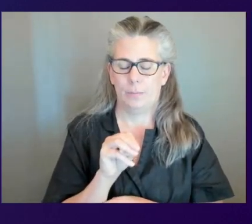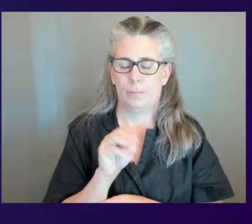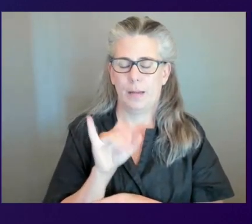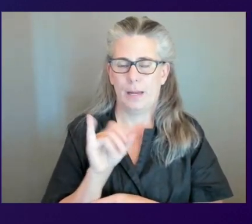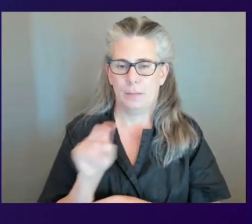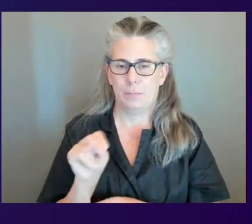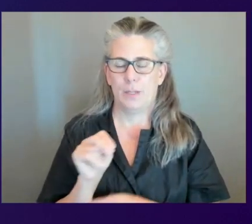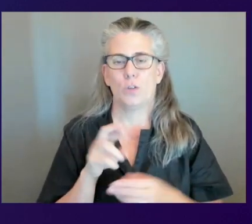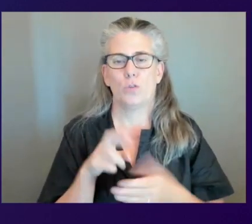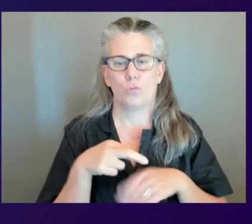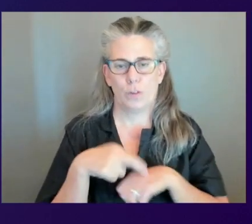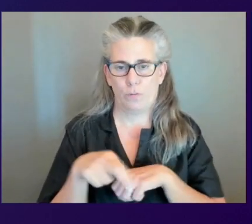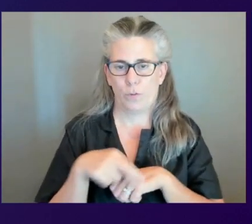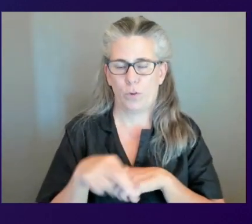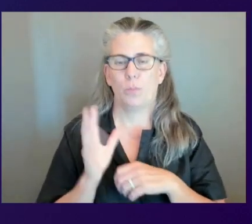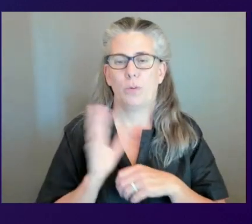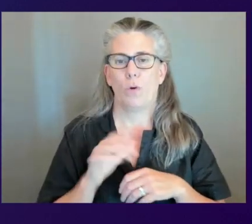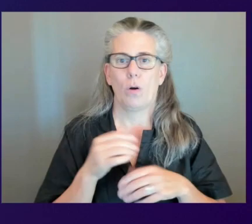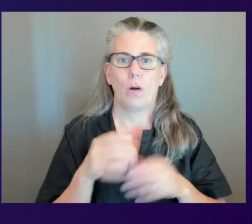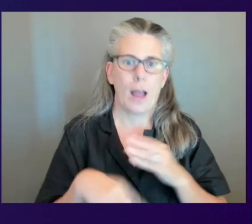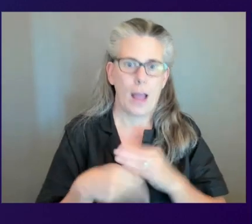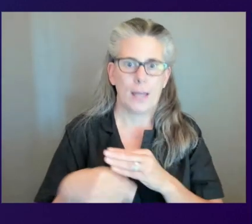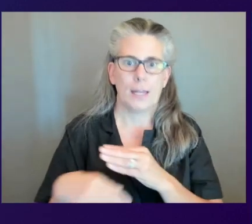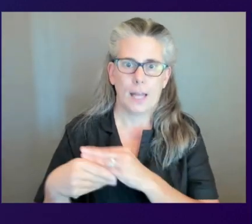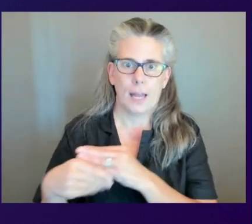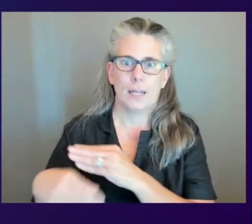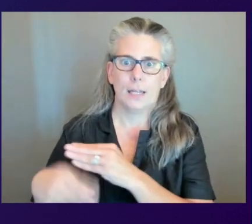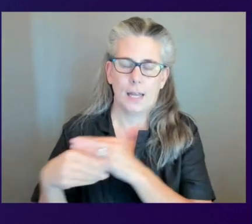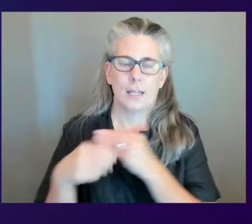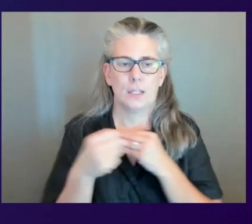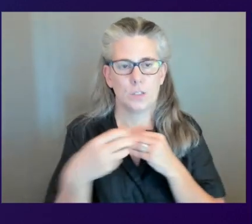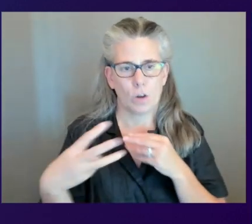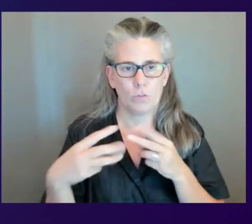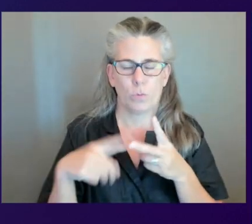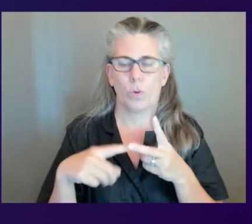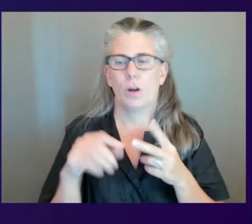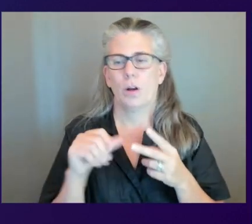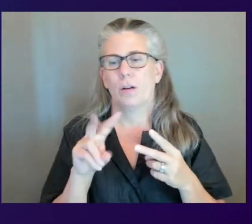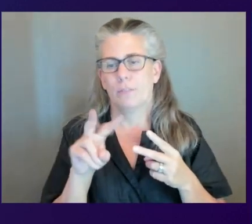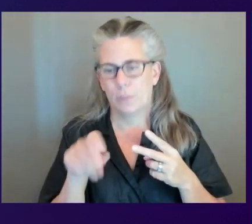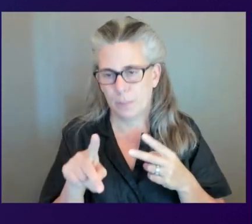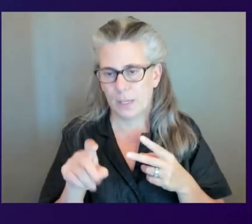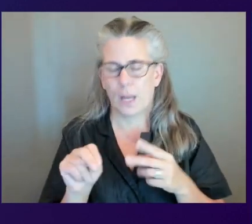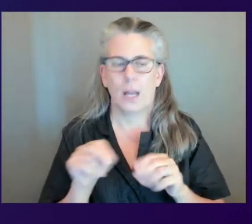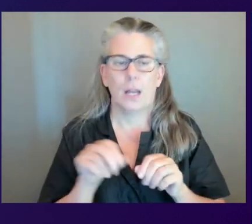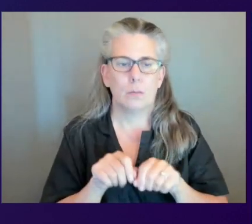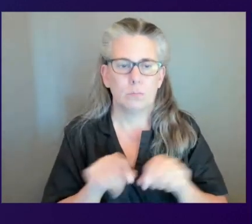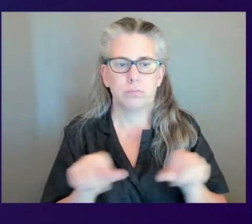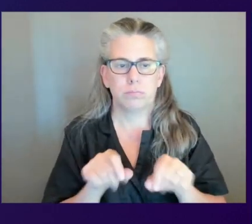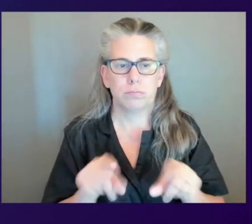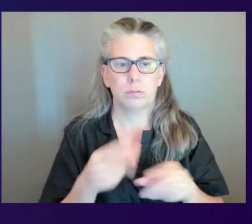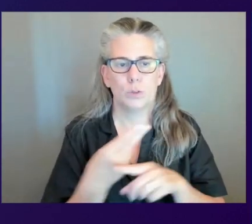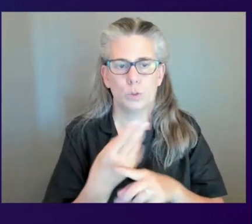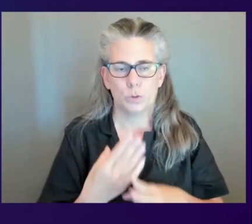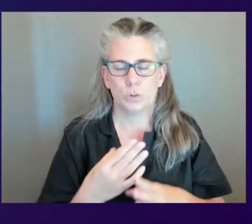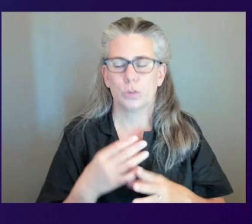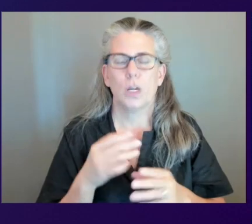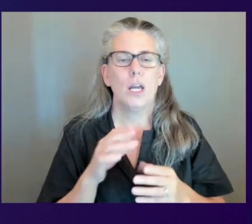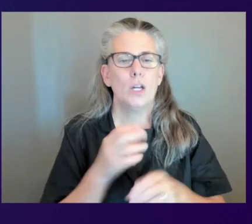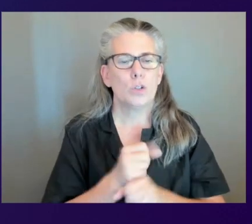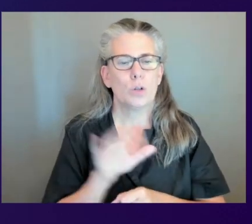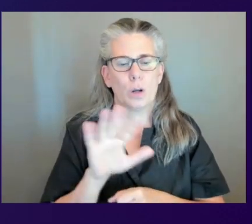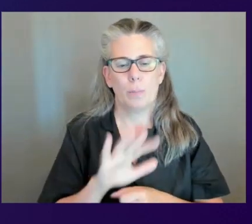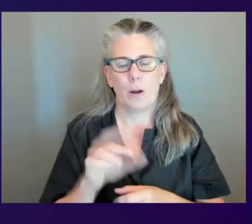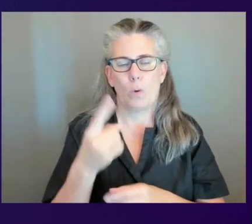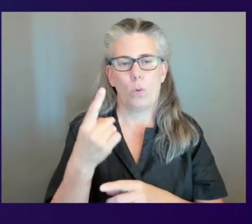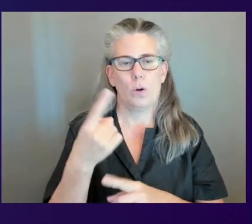adding VPN, adding management software, and then distributing those devices to users. The whole process would take about a week to get somebody on board. Seems like